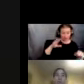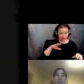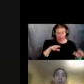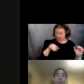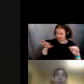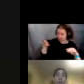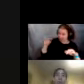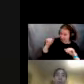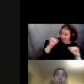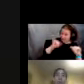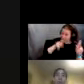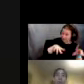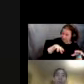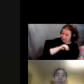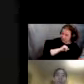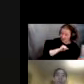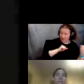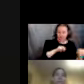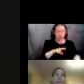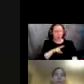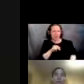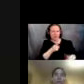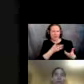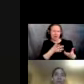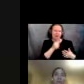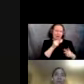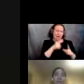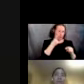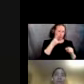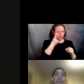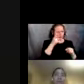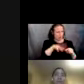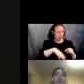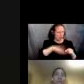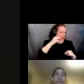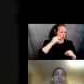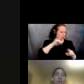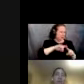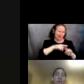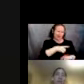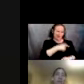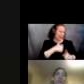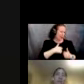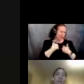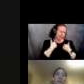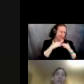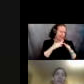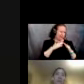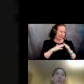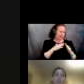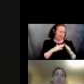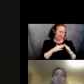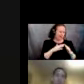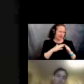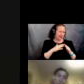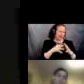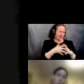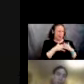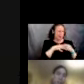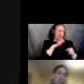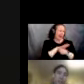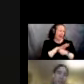in upbringing, but, you know, they don't live in a community that's Americanized, quote